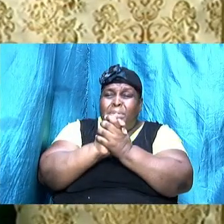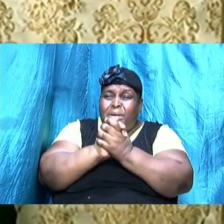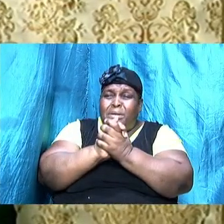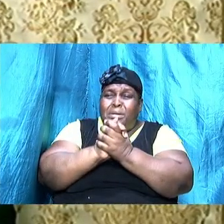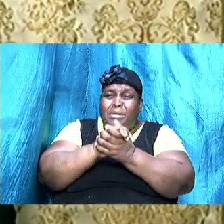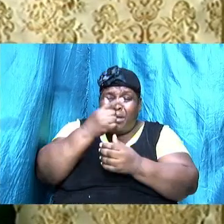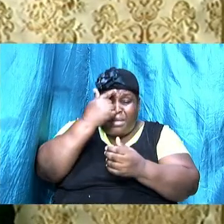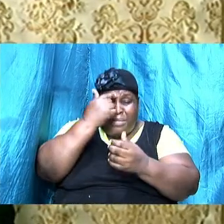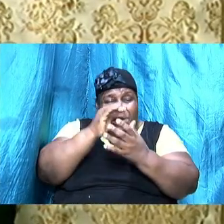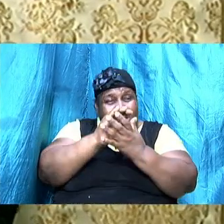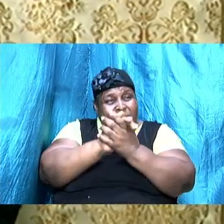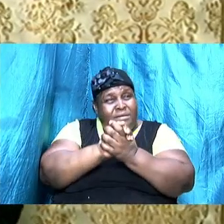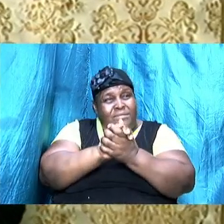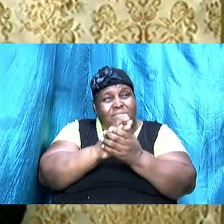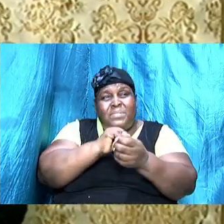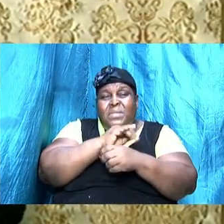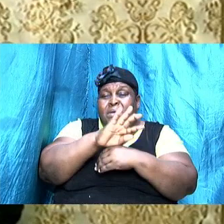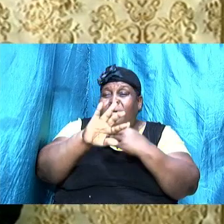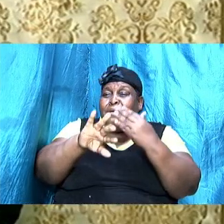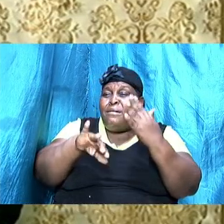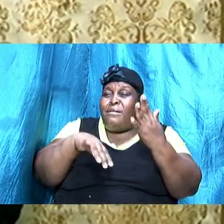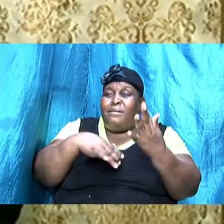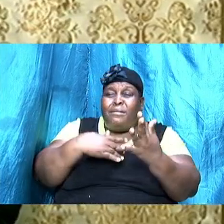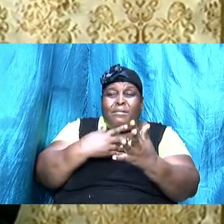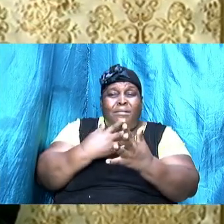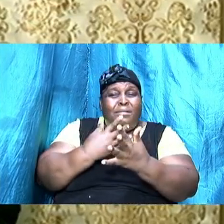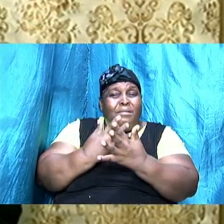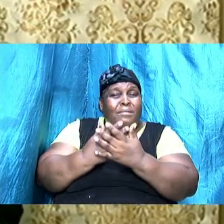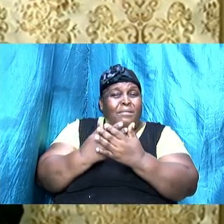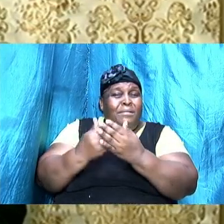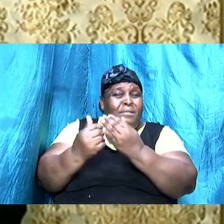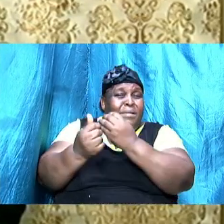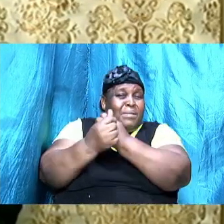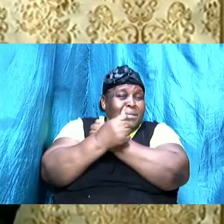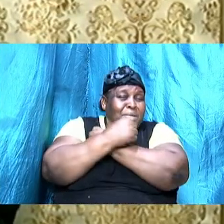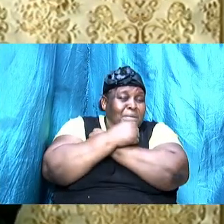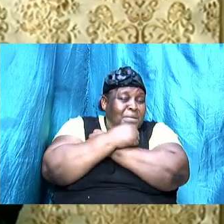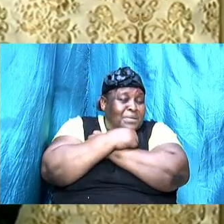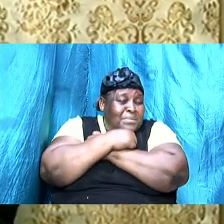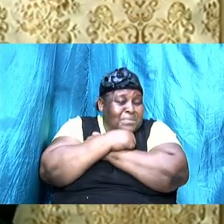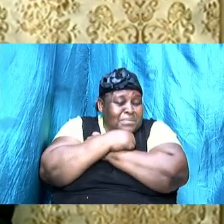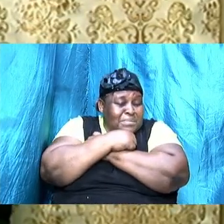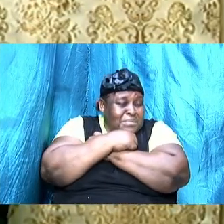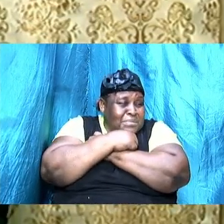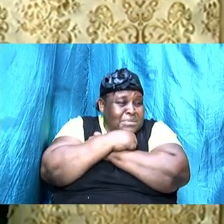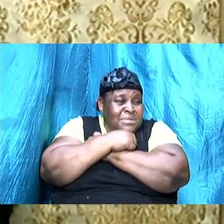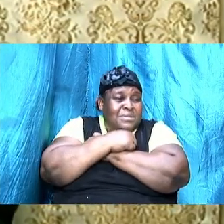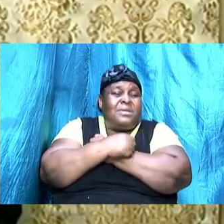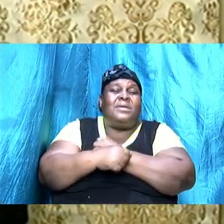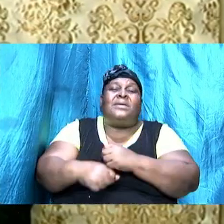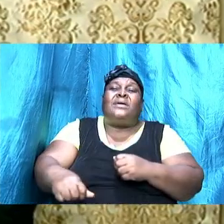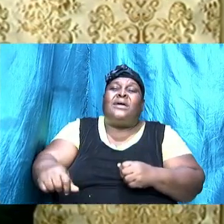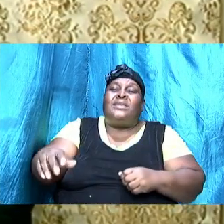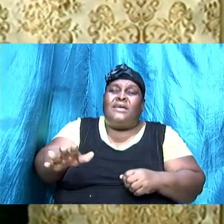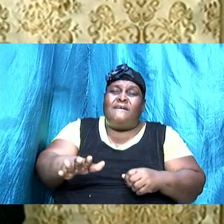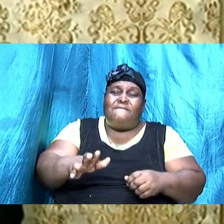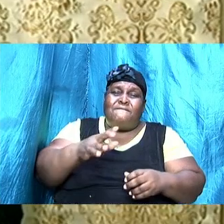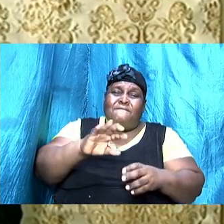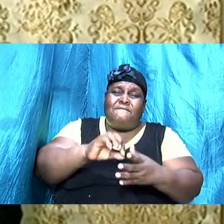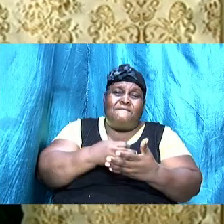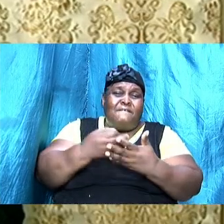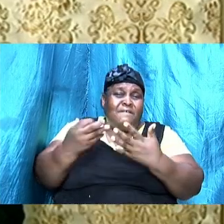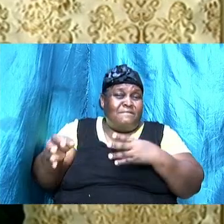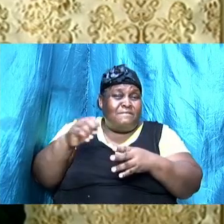it was all a romantic ride, and I love this guy and I fell in love with this girl, and